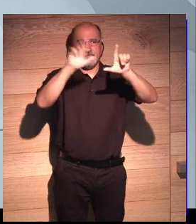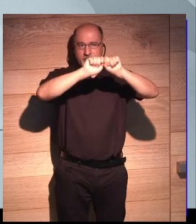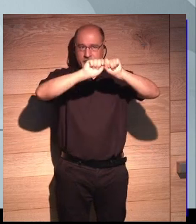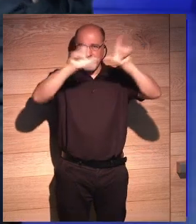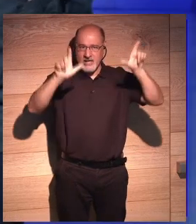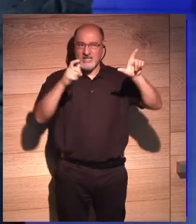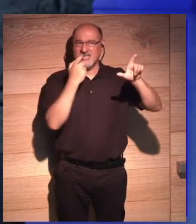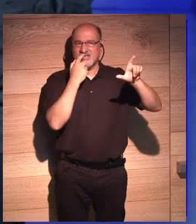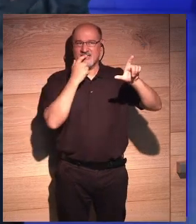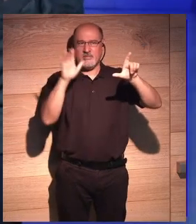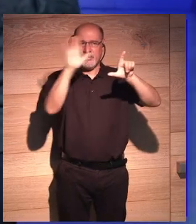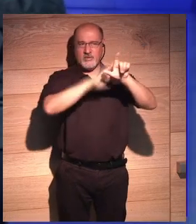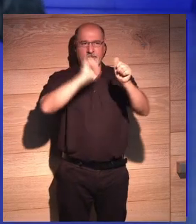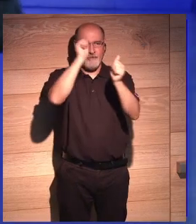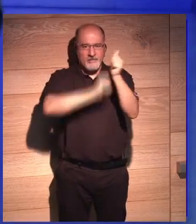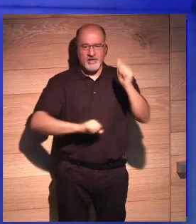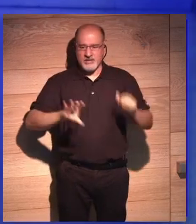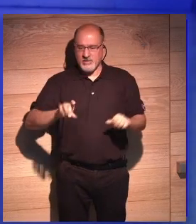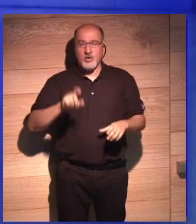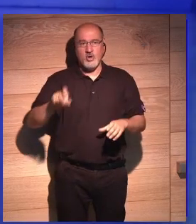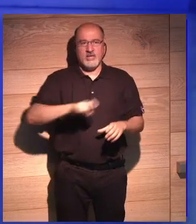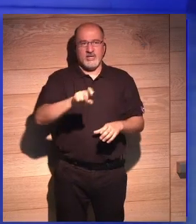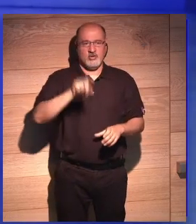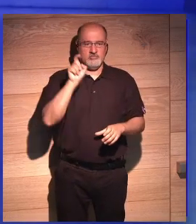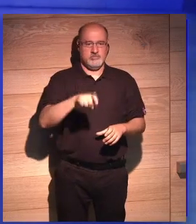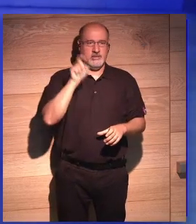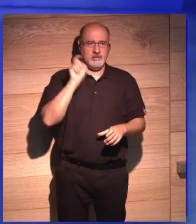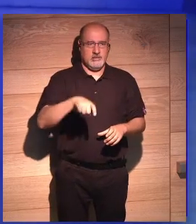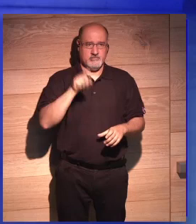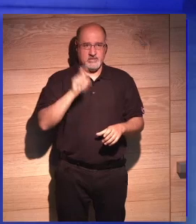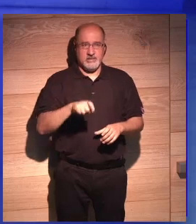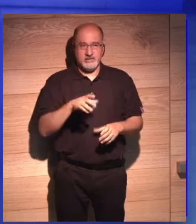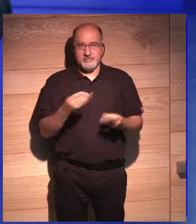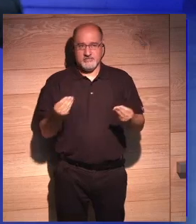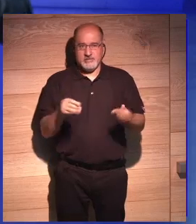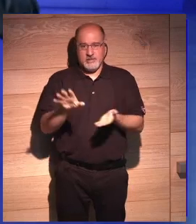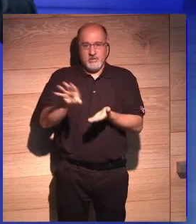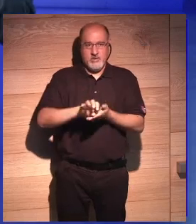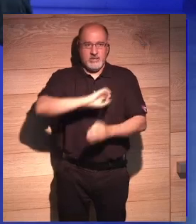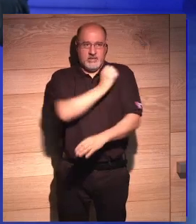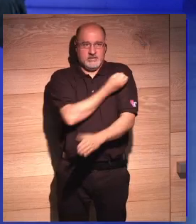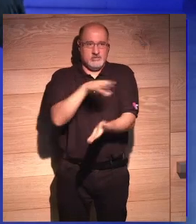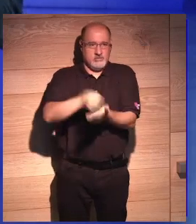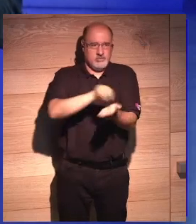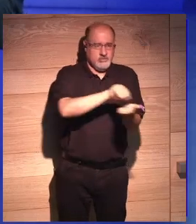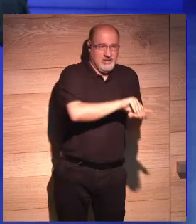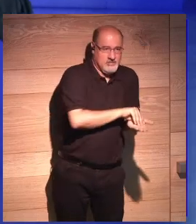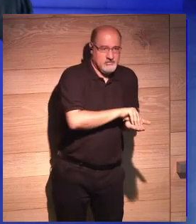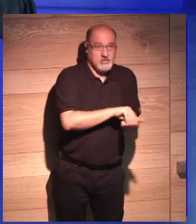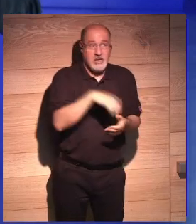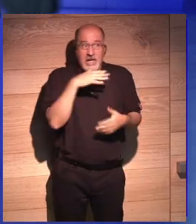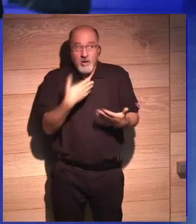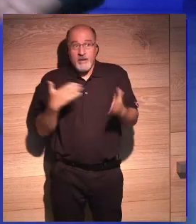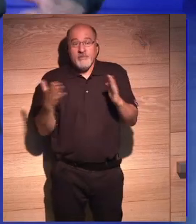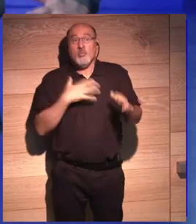clicking mice. Tech these days, we can have squidgy stuff, we can have more real world stuff